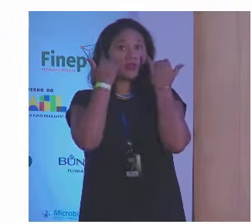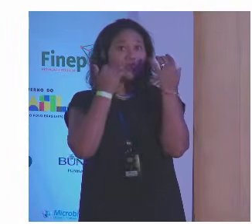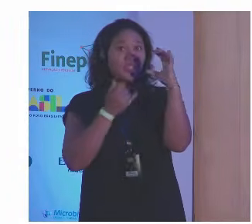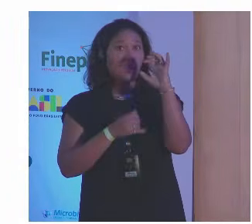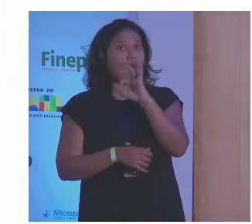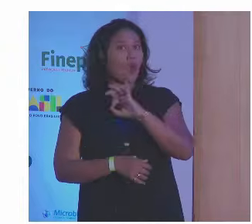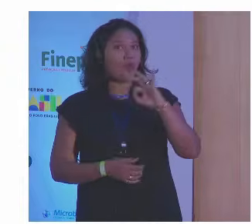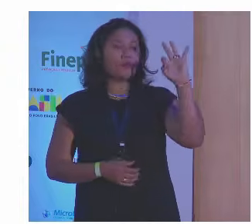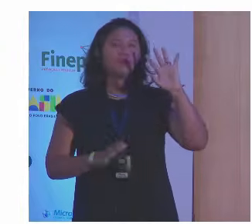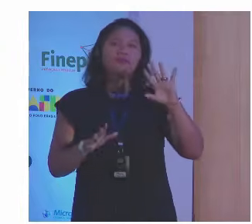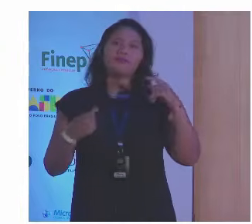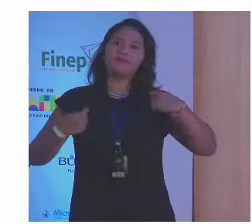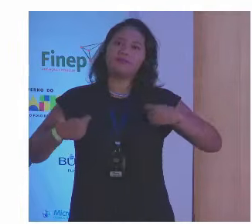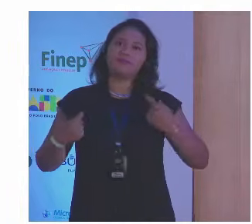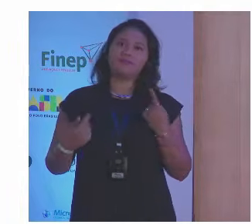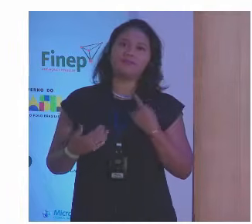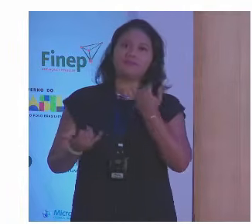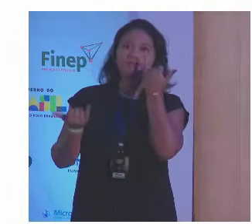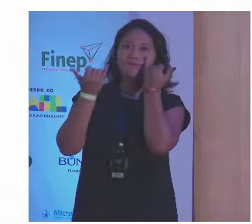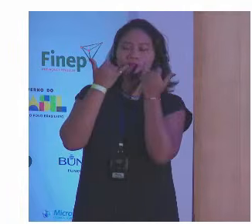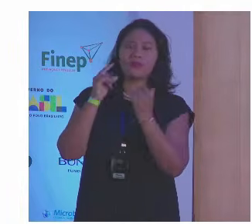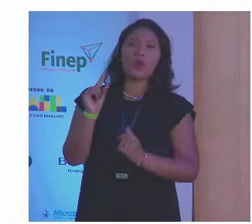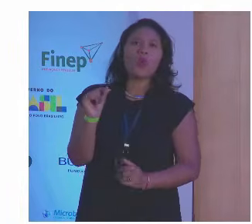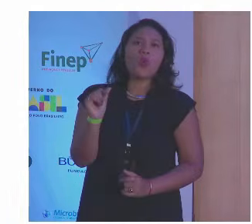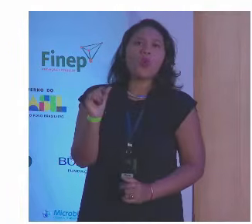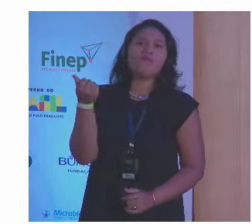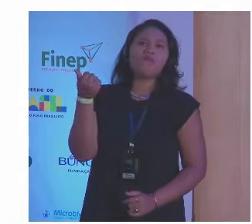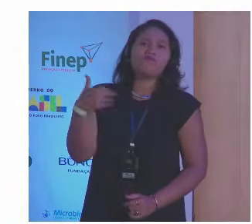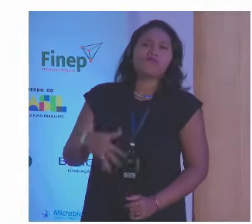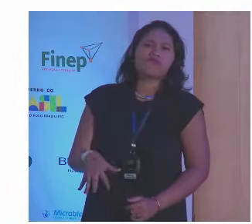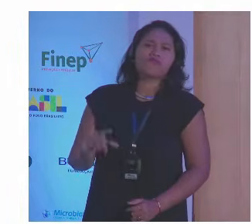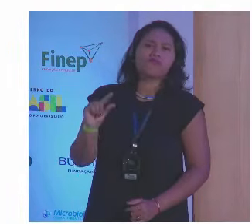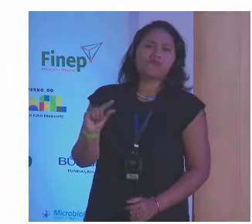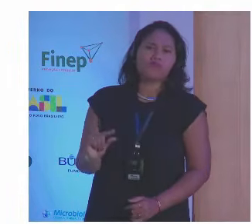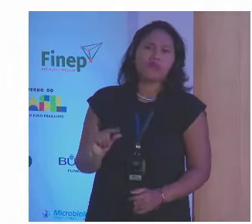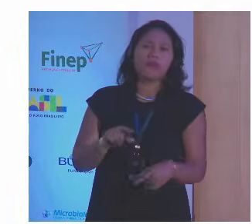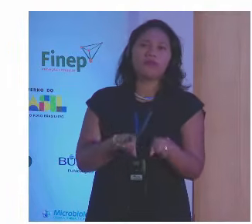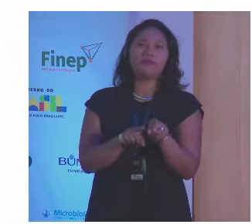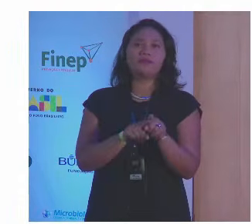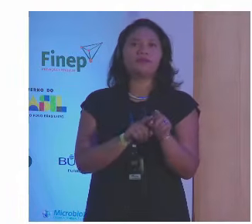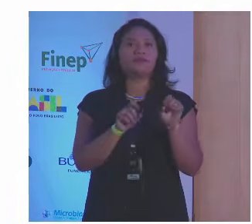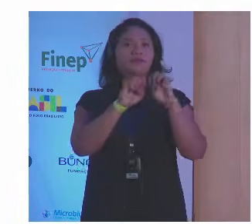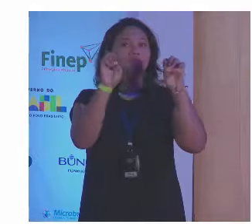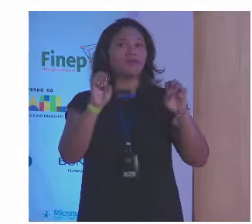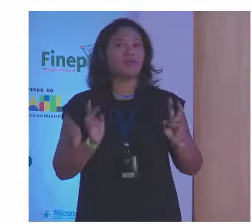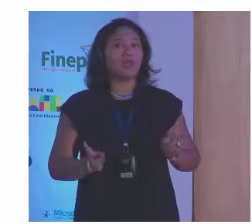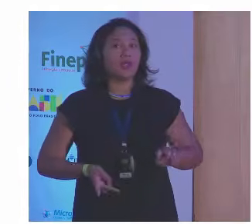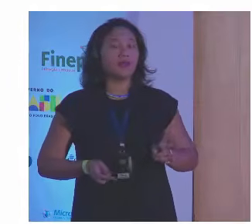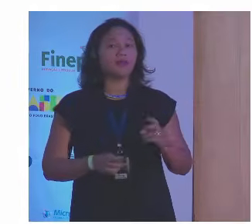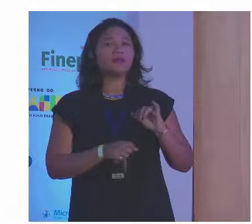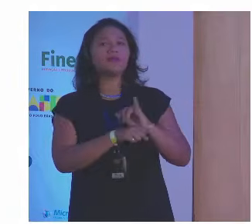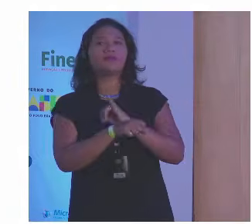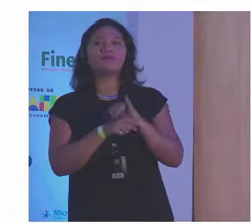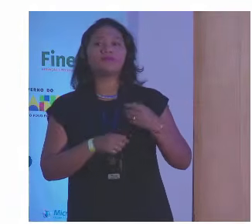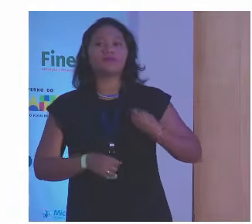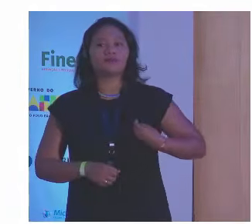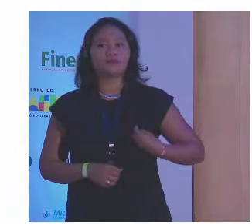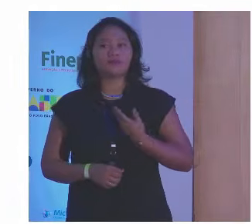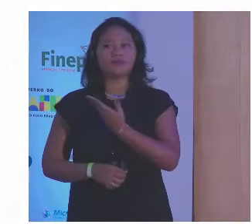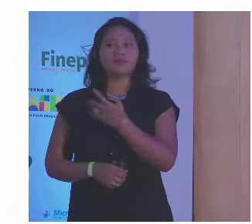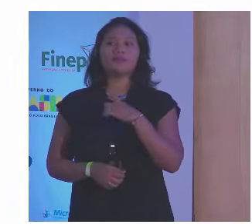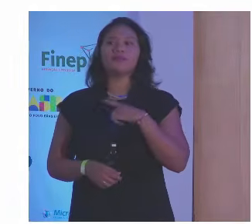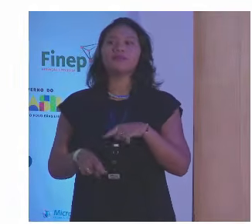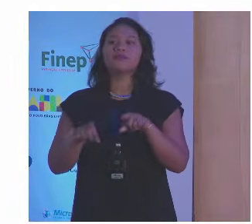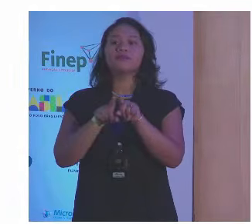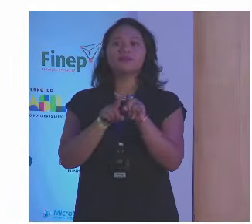cost, this is free. The format is the same. The tools are there, and we have some training to explain to you how to do